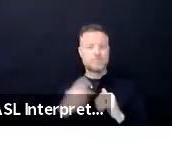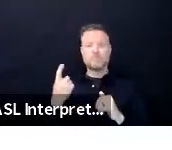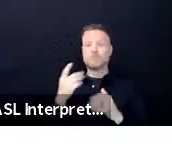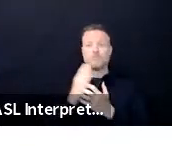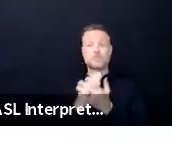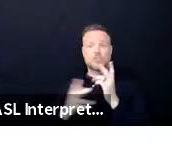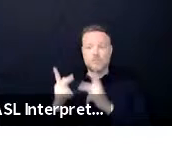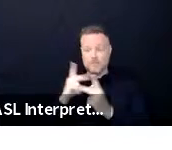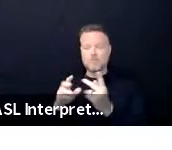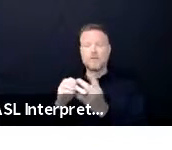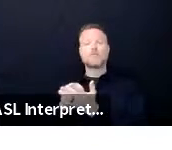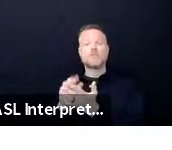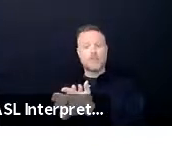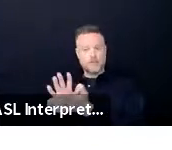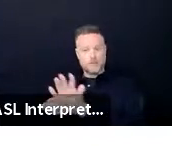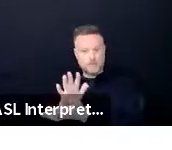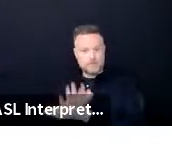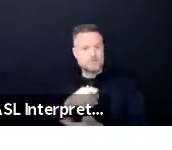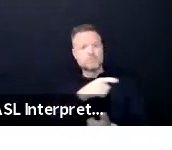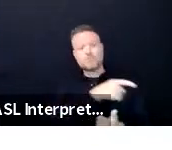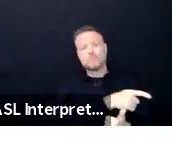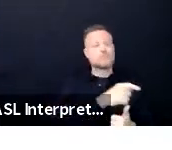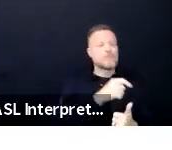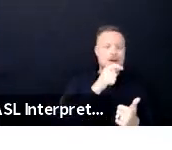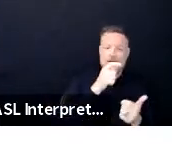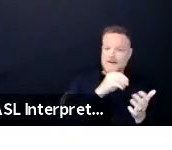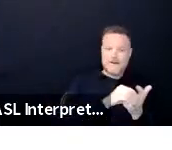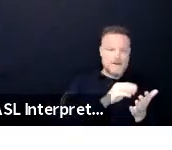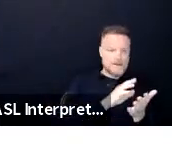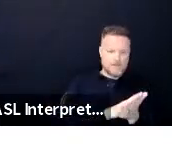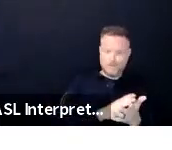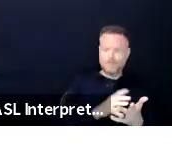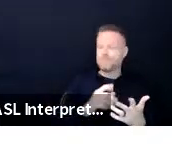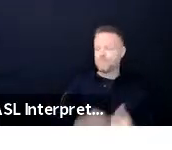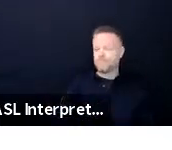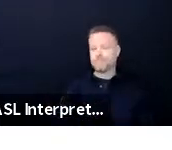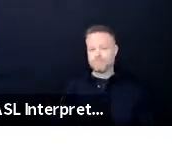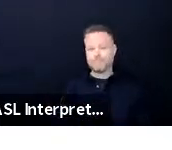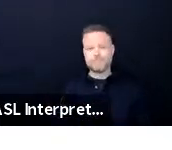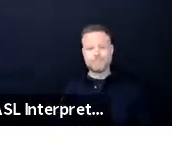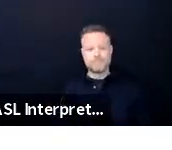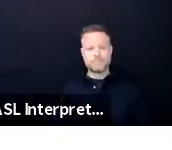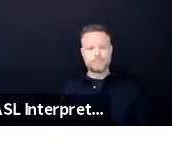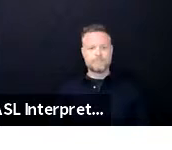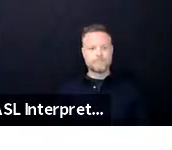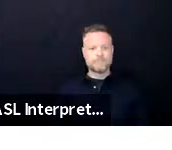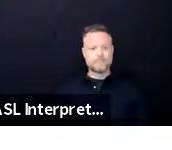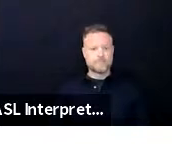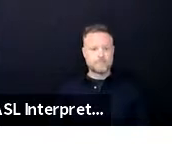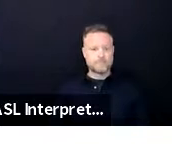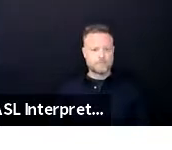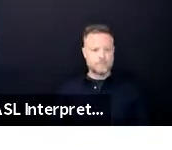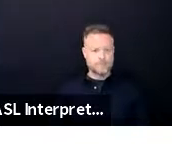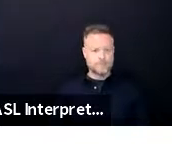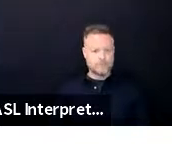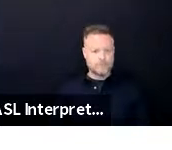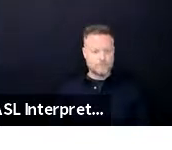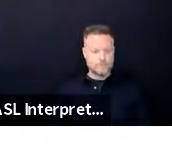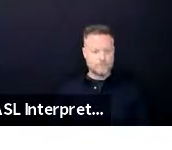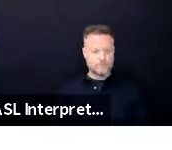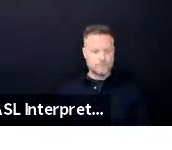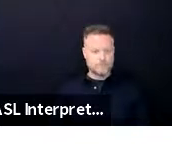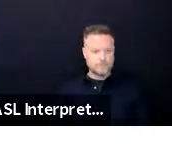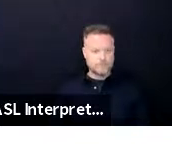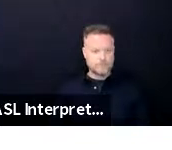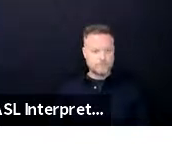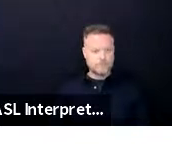are documented or undocumented community, uninsured, underrepresented, and Spanish speaking.